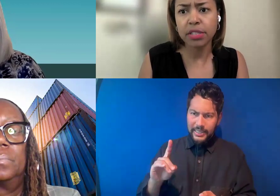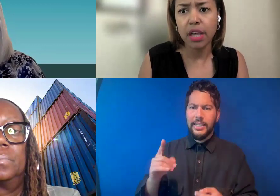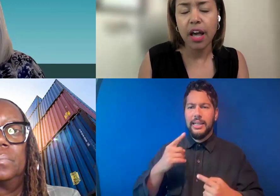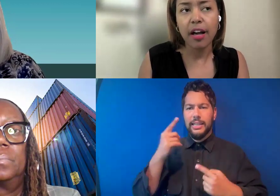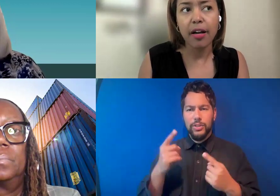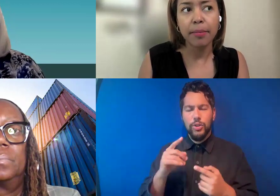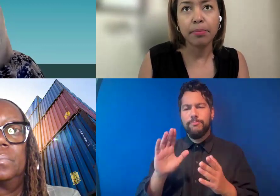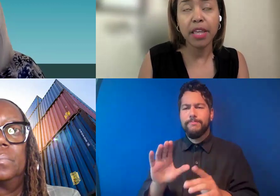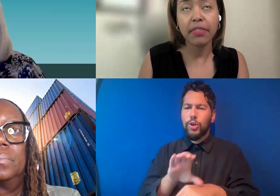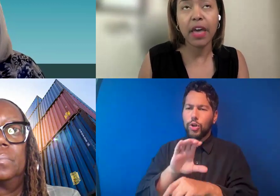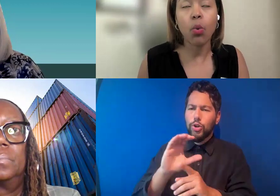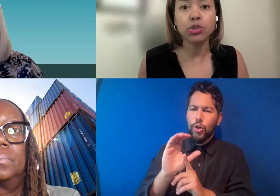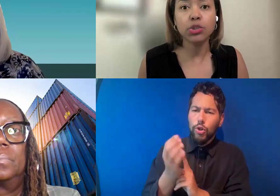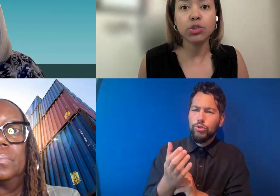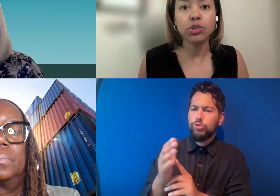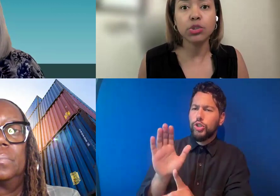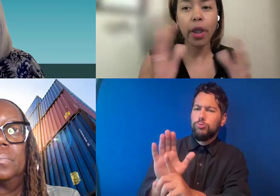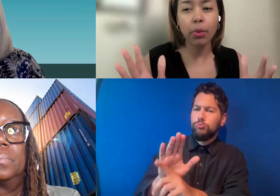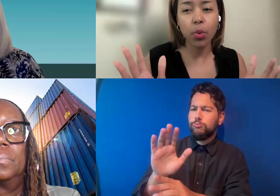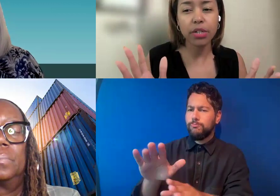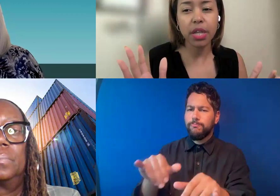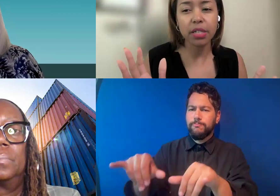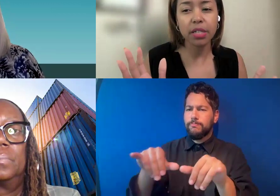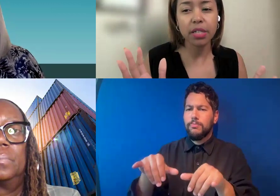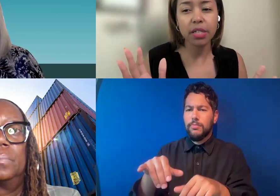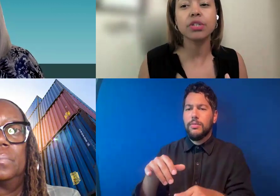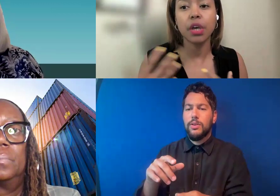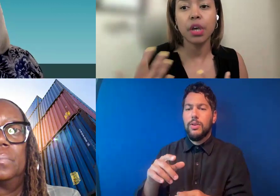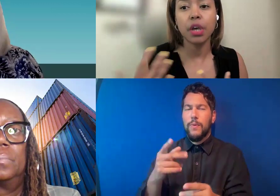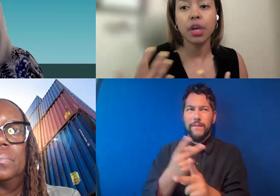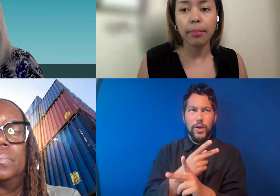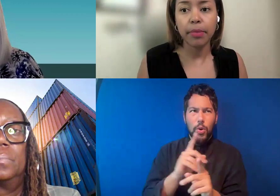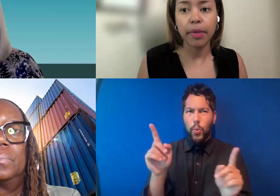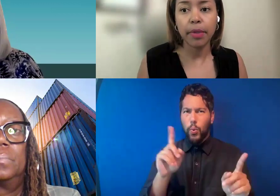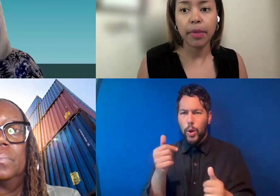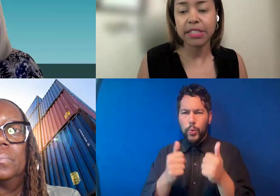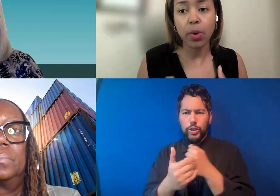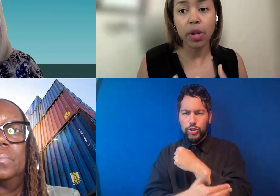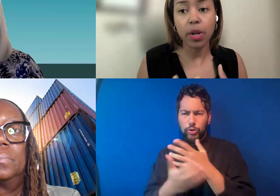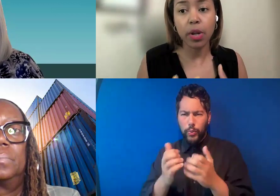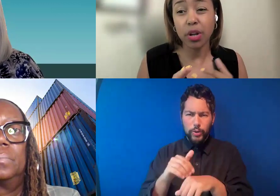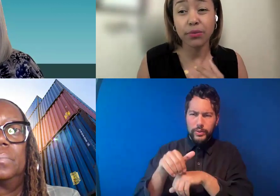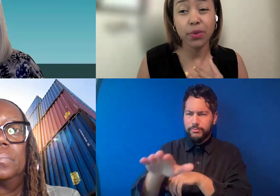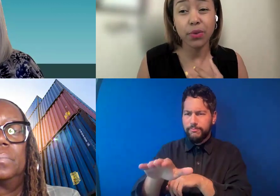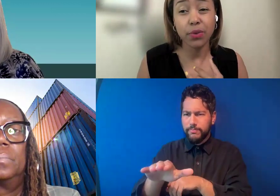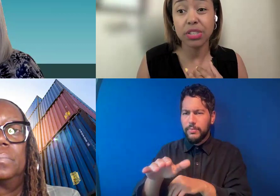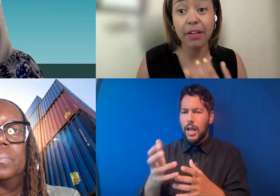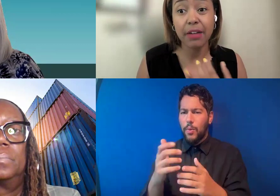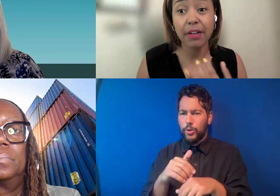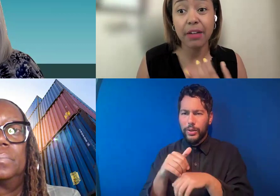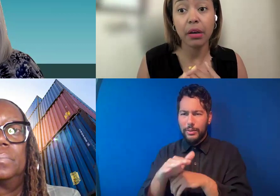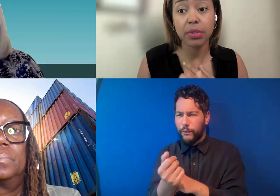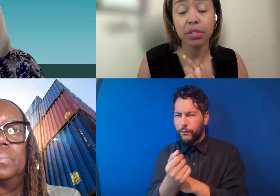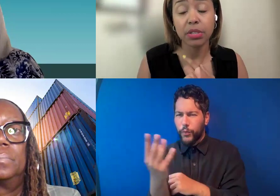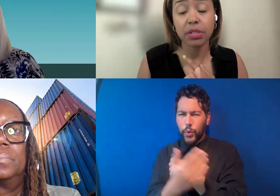cultural norms, being that once we figured out where we wanted to export, because I wanted to export in a few